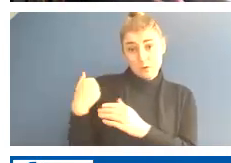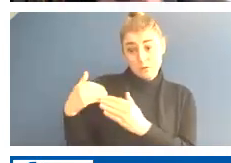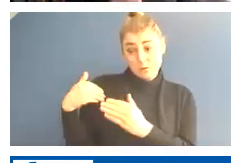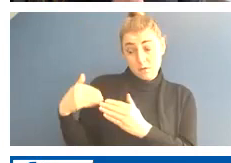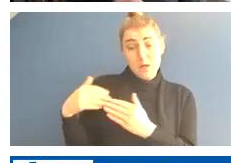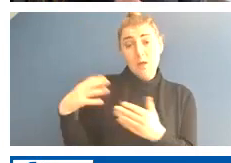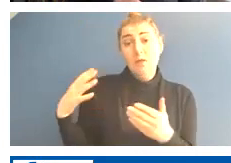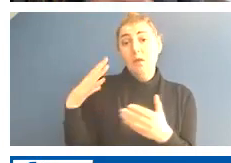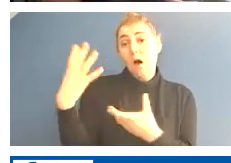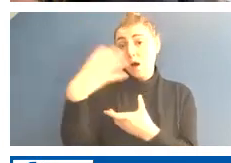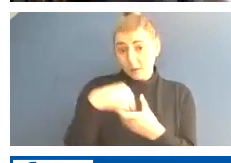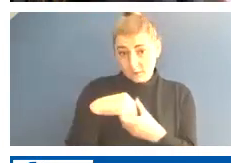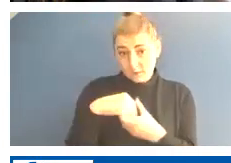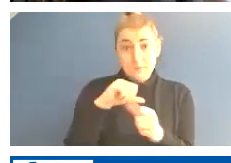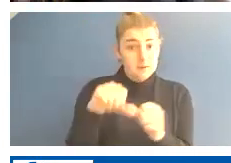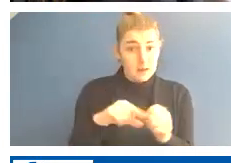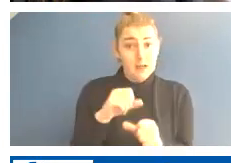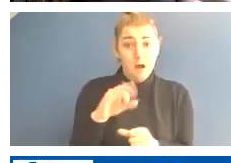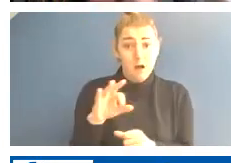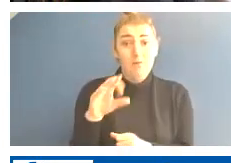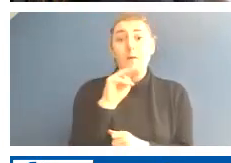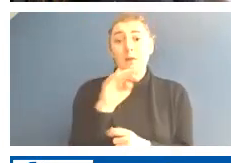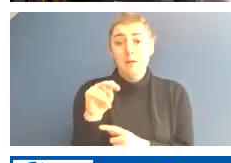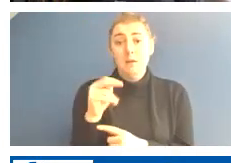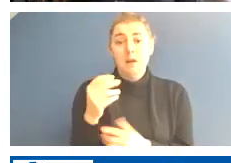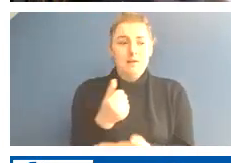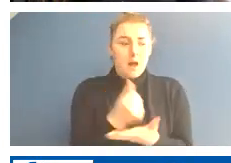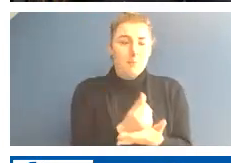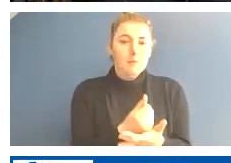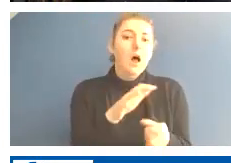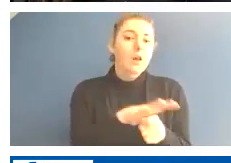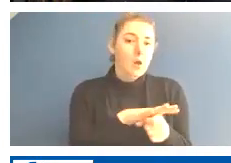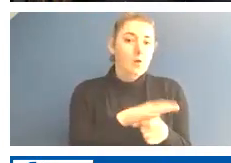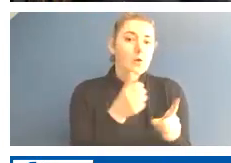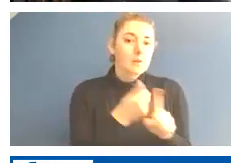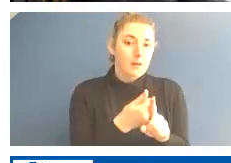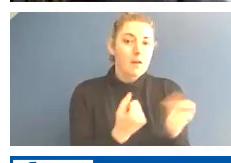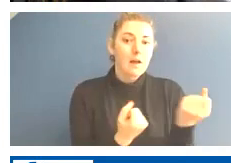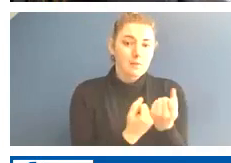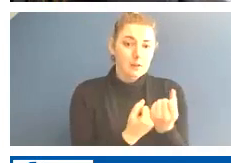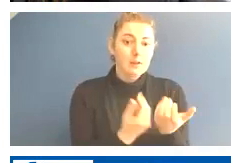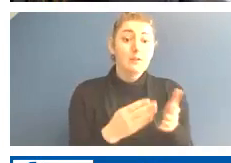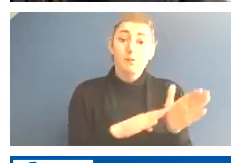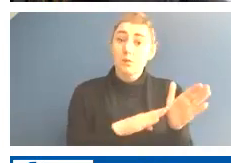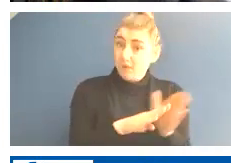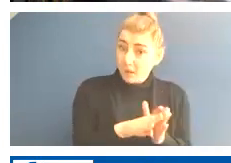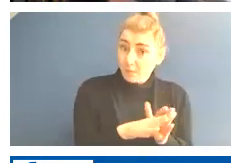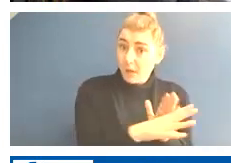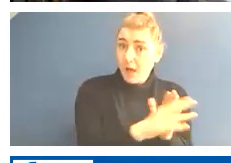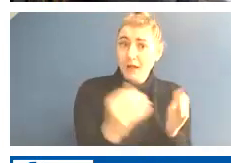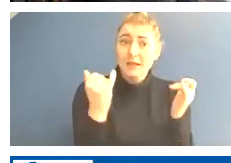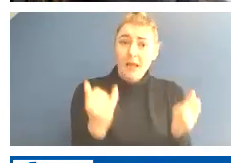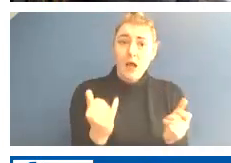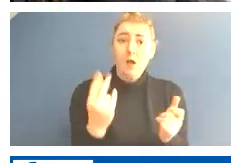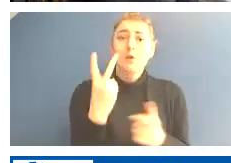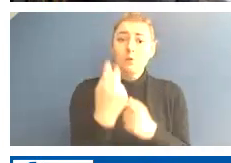Autism Society of Minnesota has helped a local self-advocate to develop and is now 2